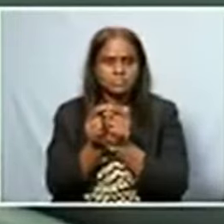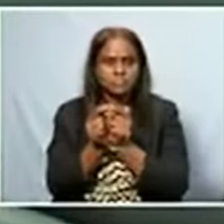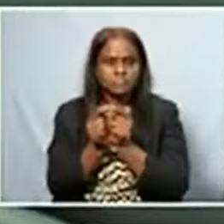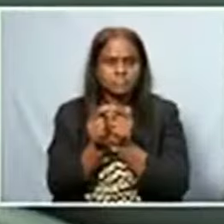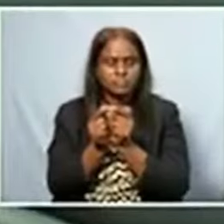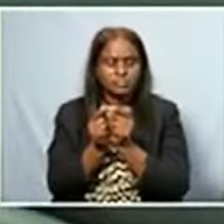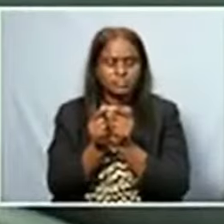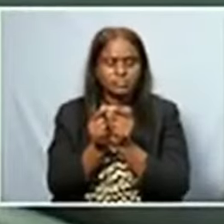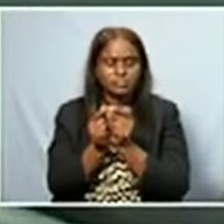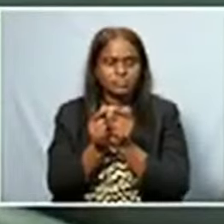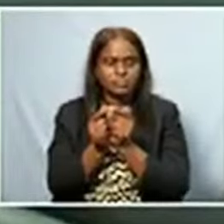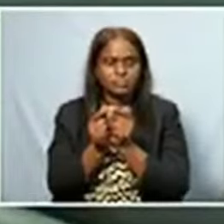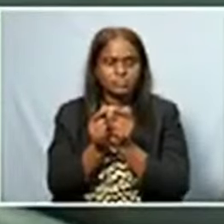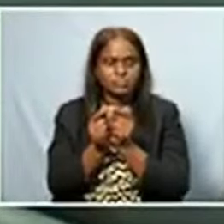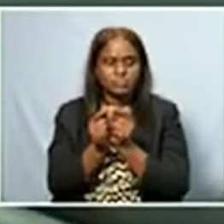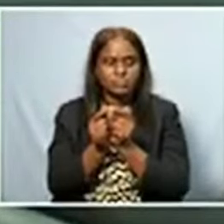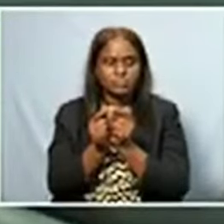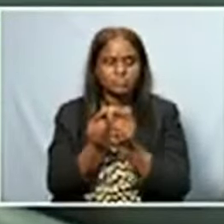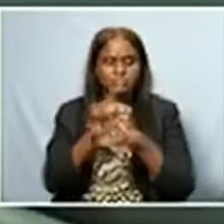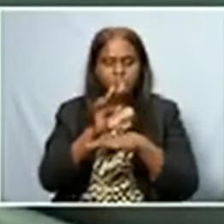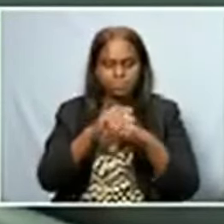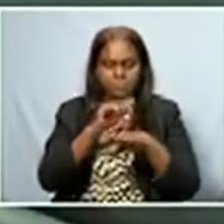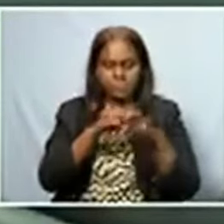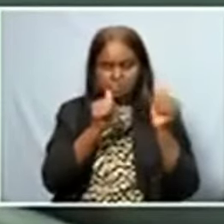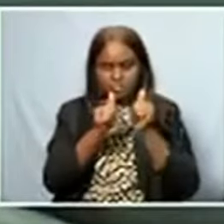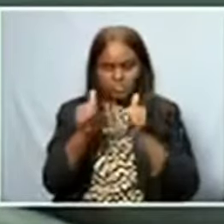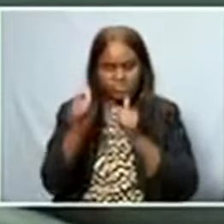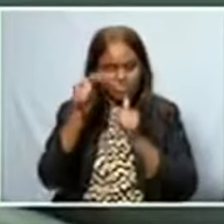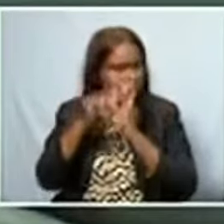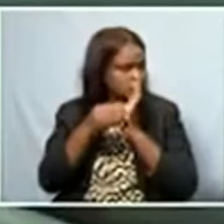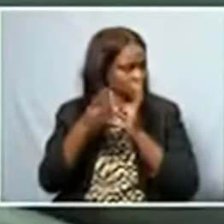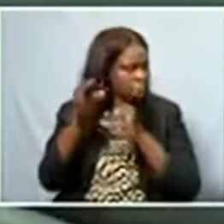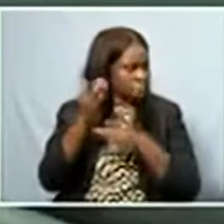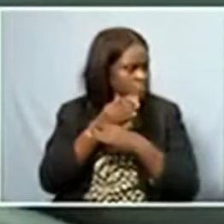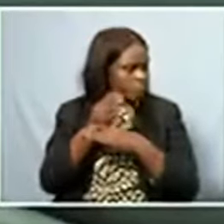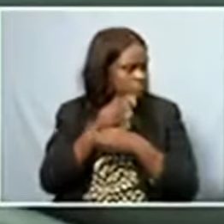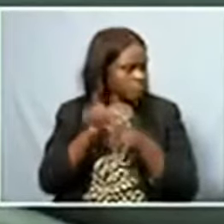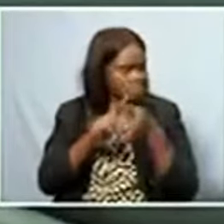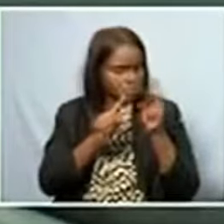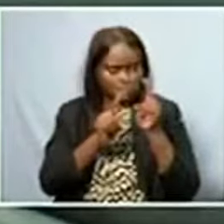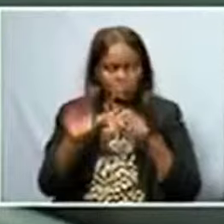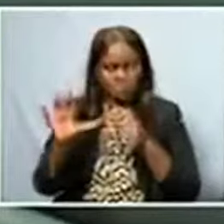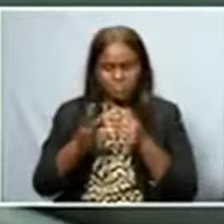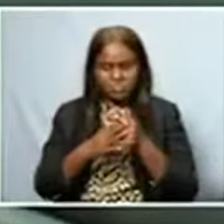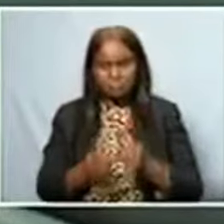at this stage, I call upon the acting leader of government business to respond.